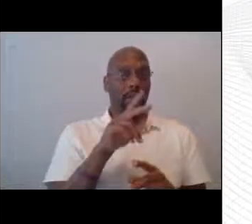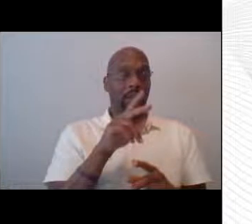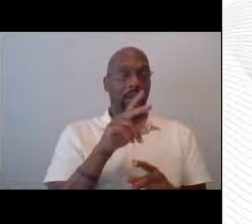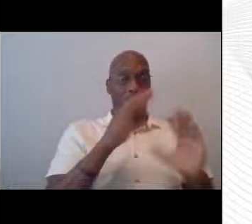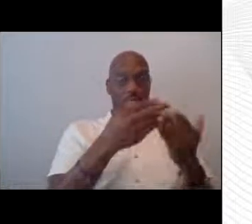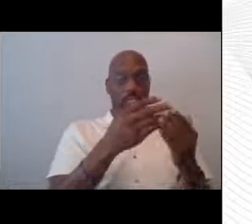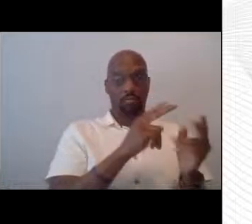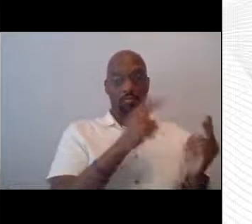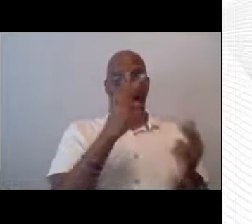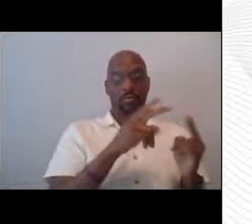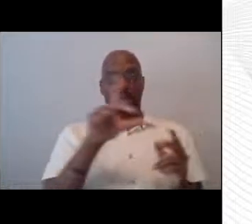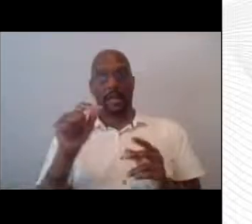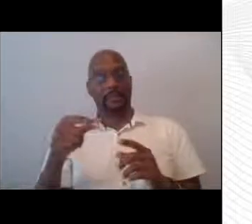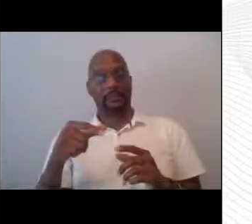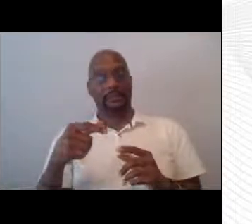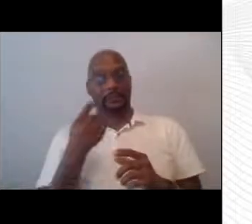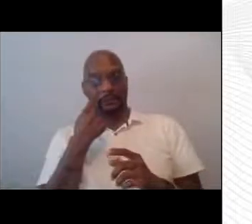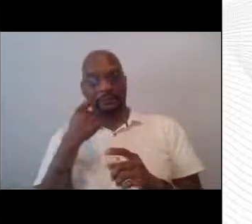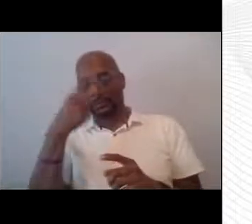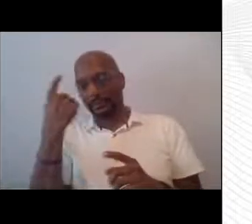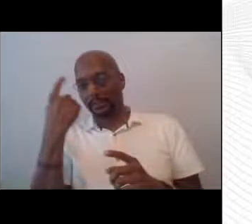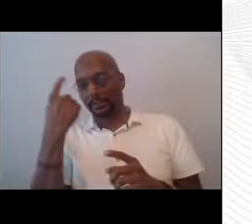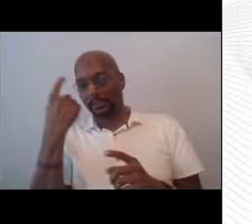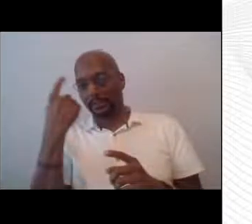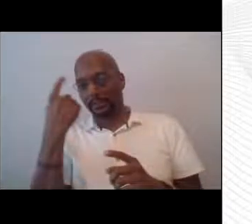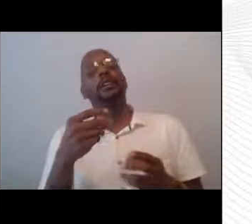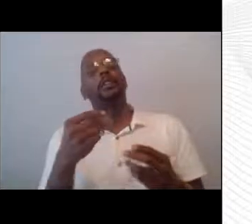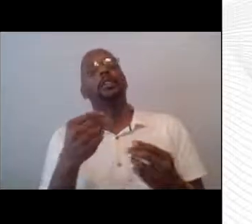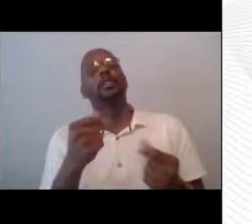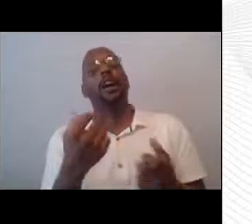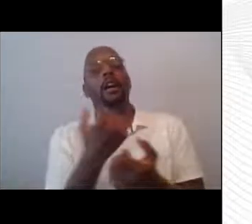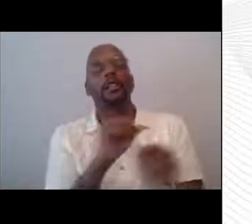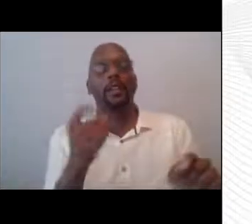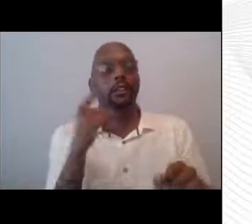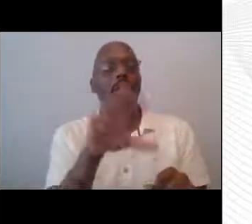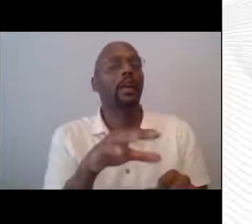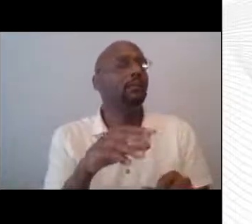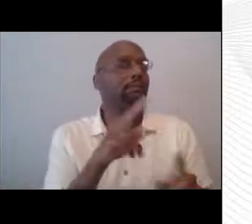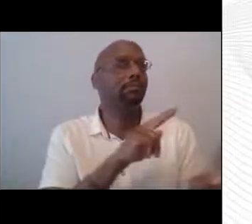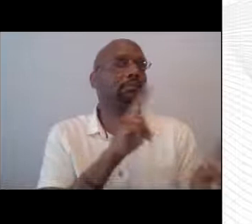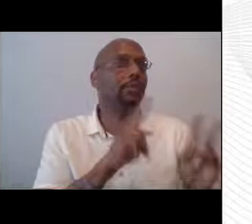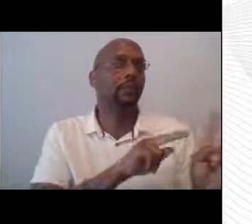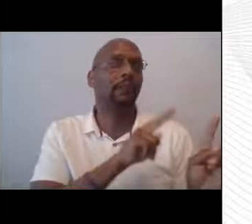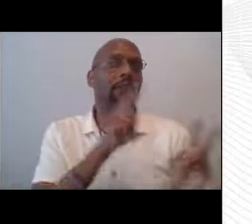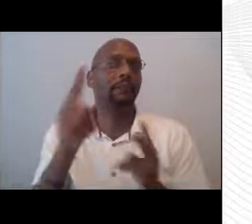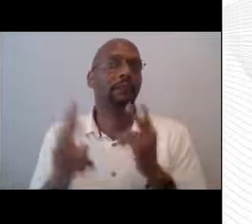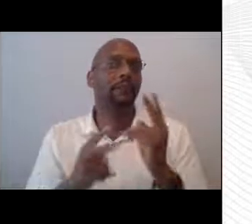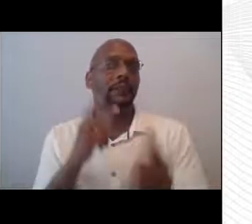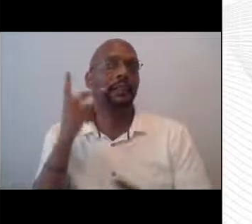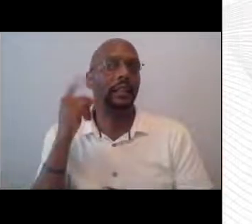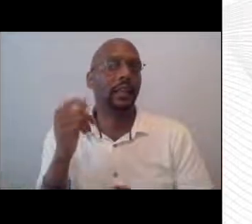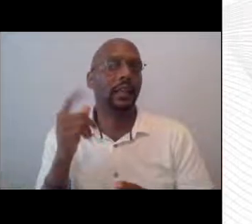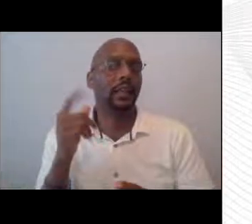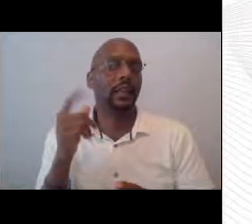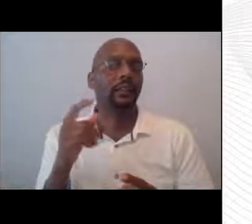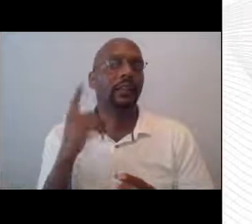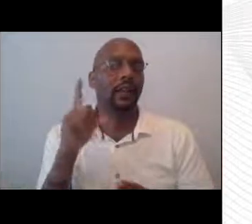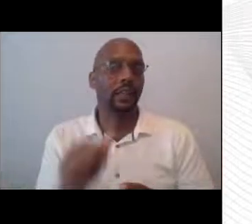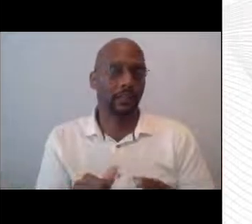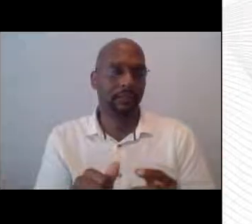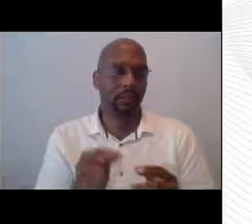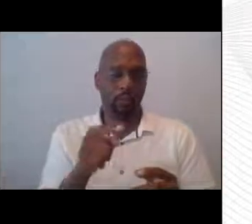Charles takes in his work is evident in the results he and his maintenance crews deliver on a regular basis. So we at Caltrans, we